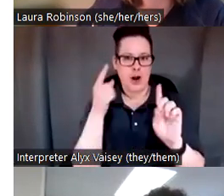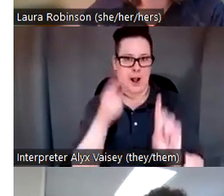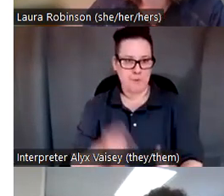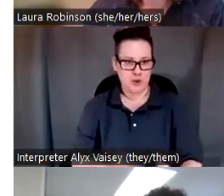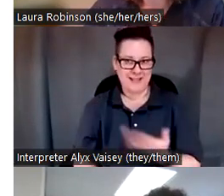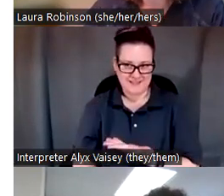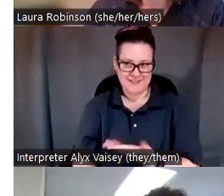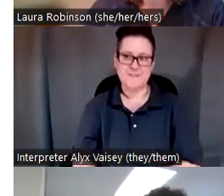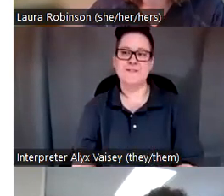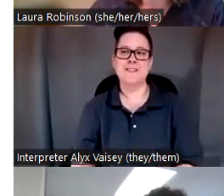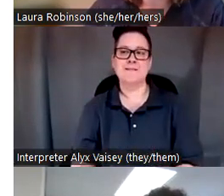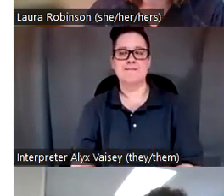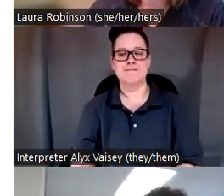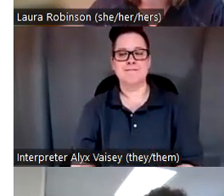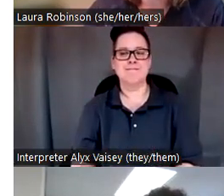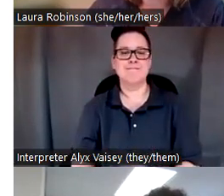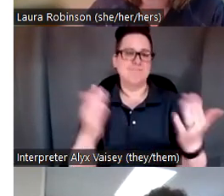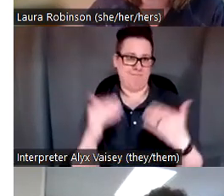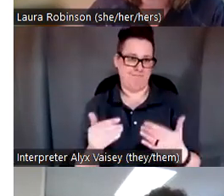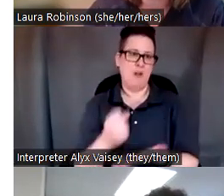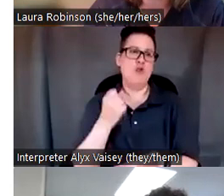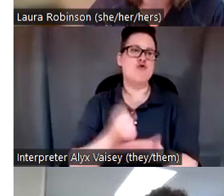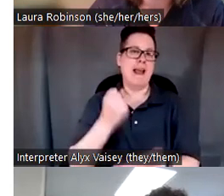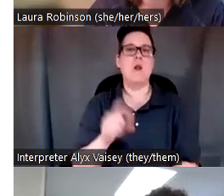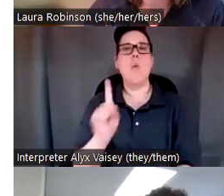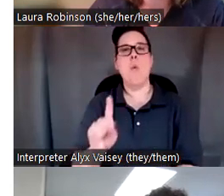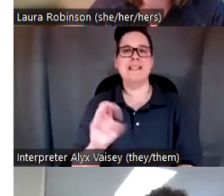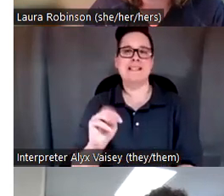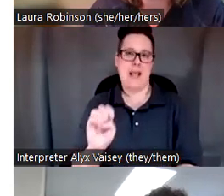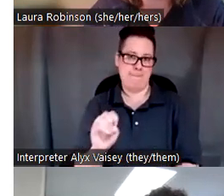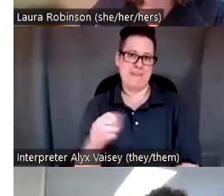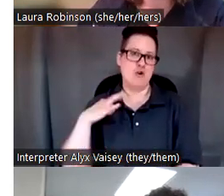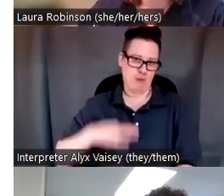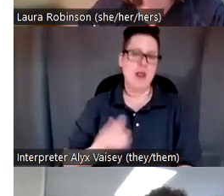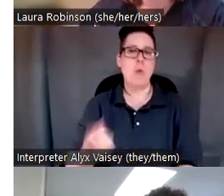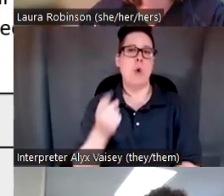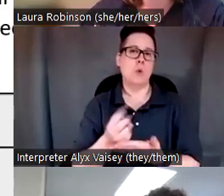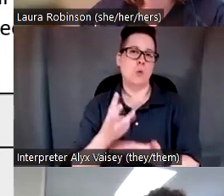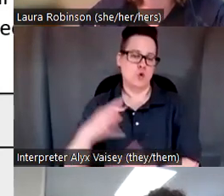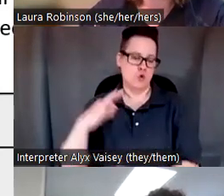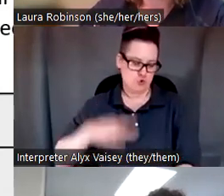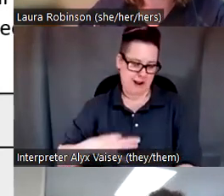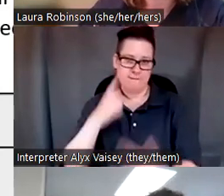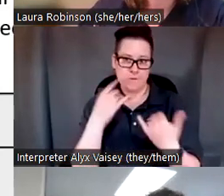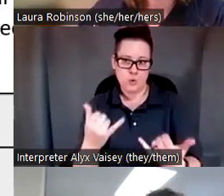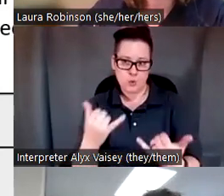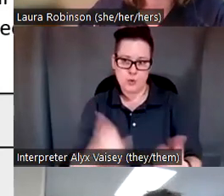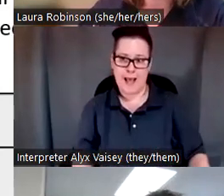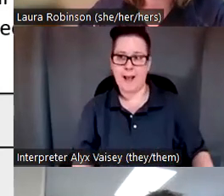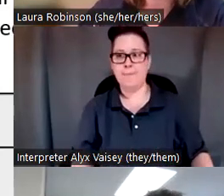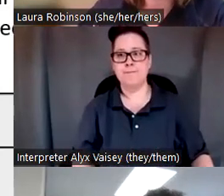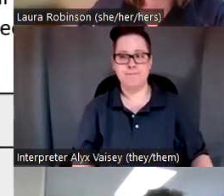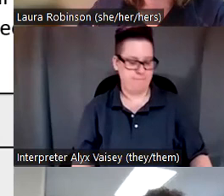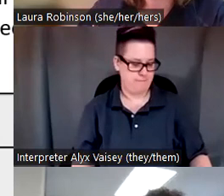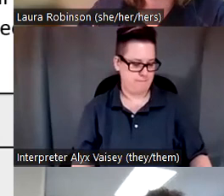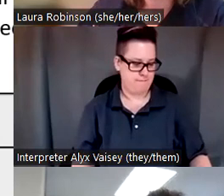today. We are accredited for 1 CME credit and 1 social work credit with this session. None of our